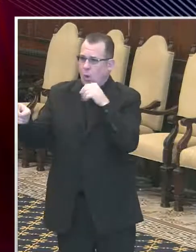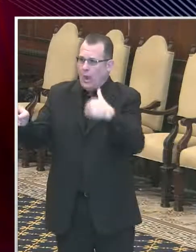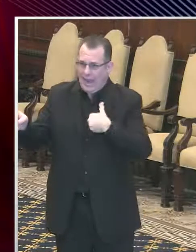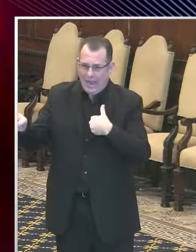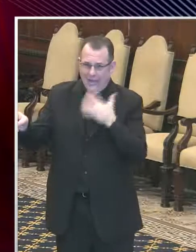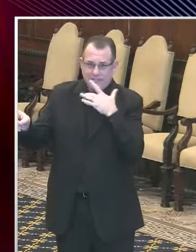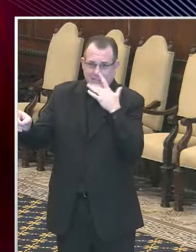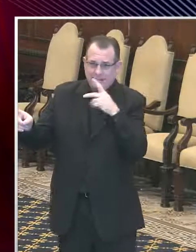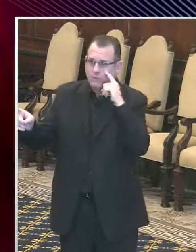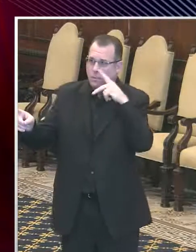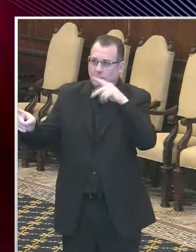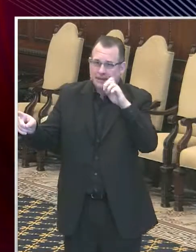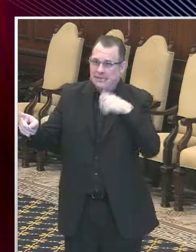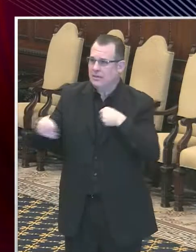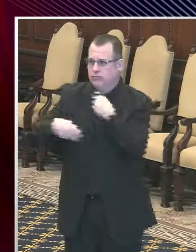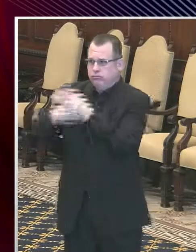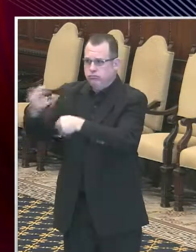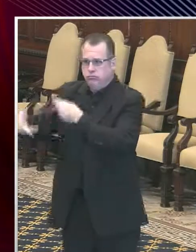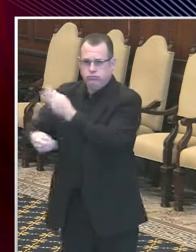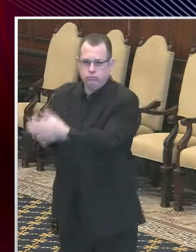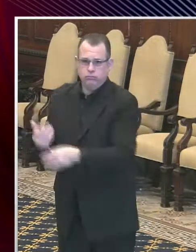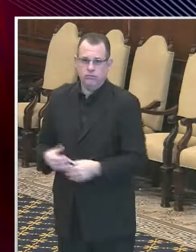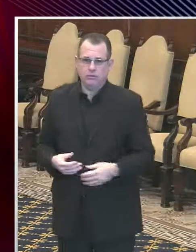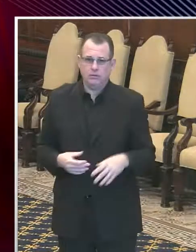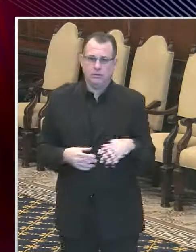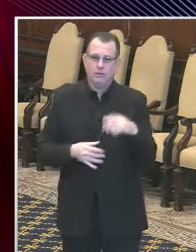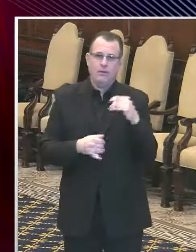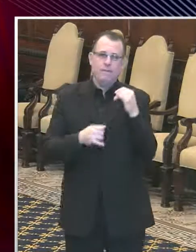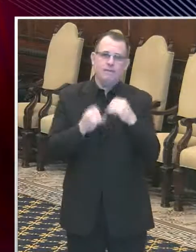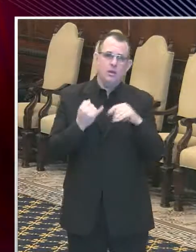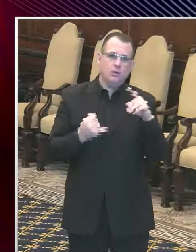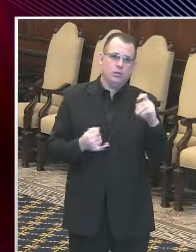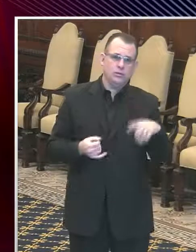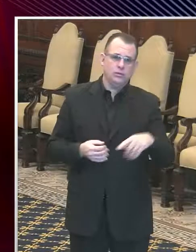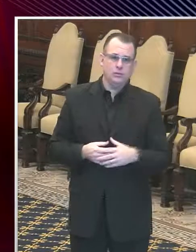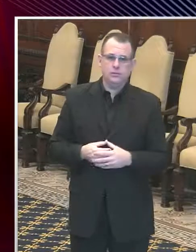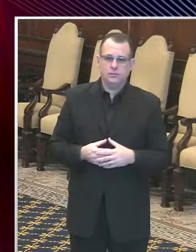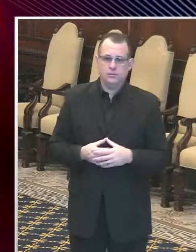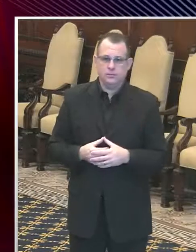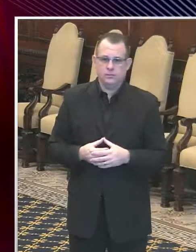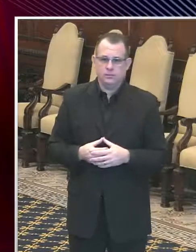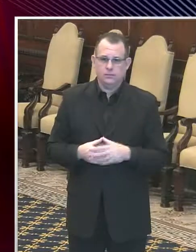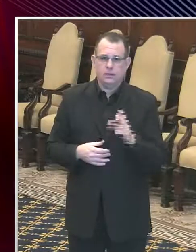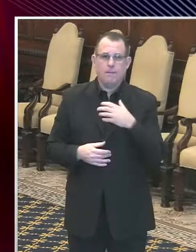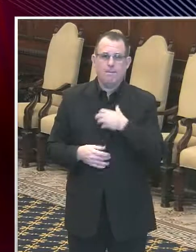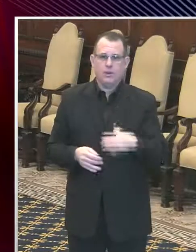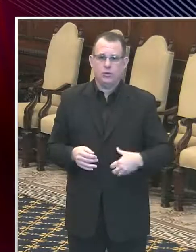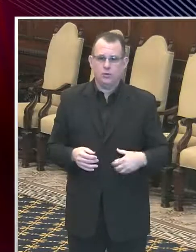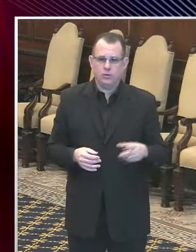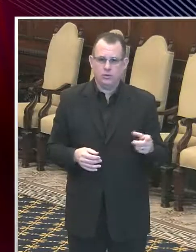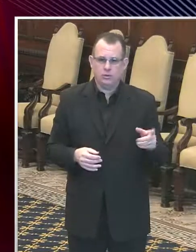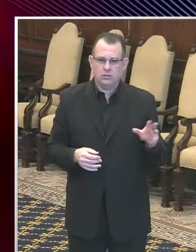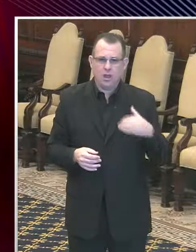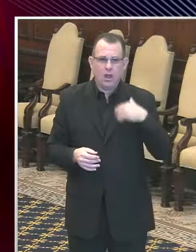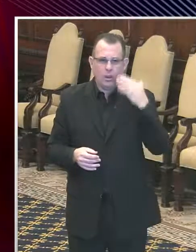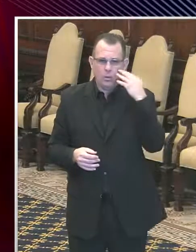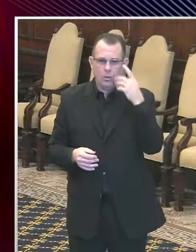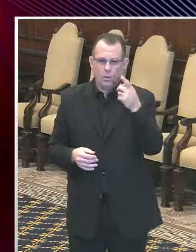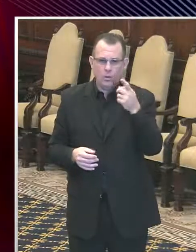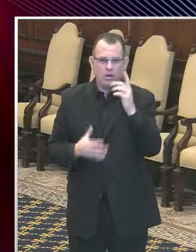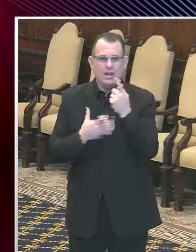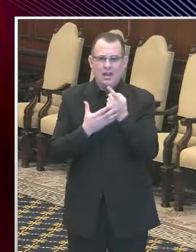PPE. And then my final question is to Mayor Kenny. I know last week you